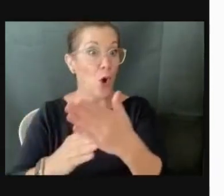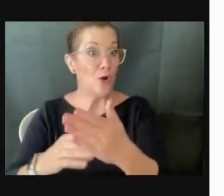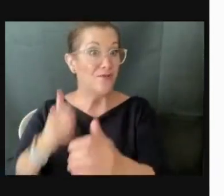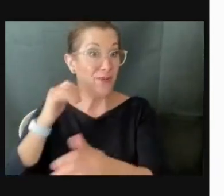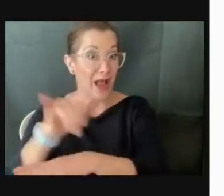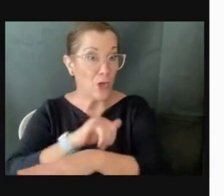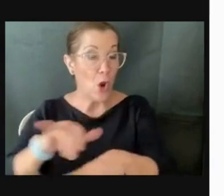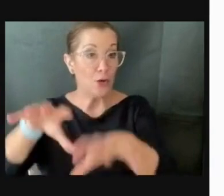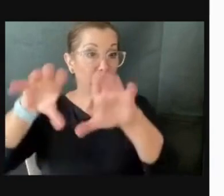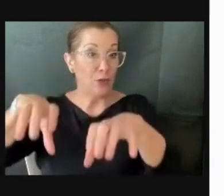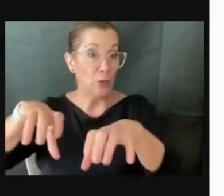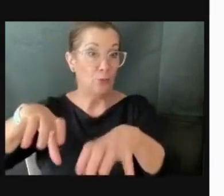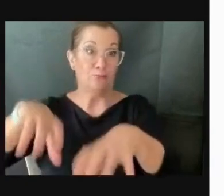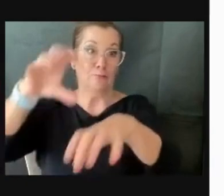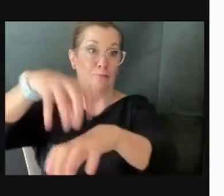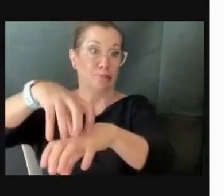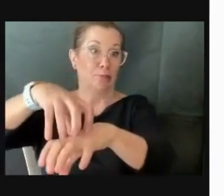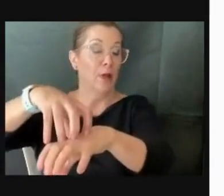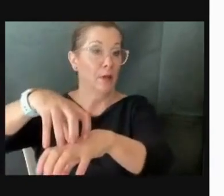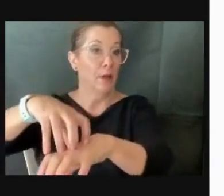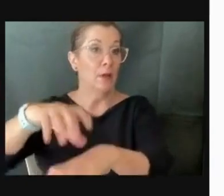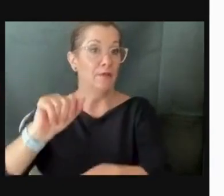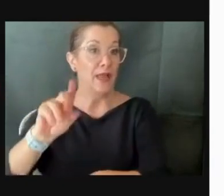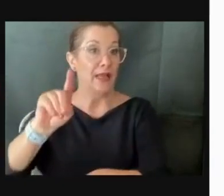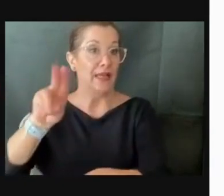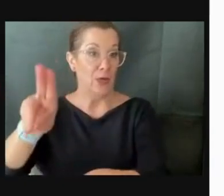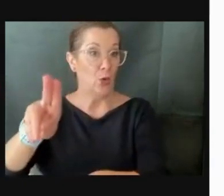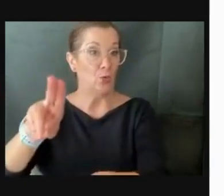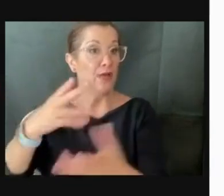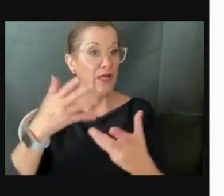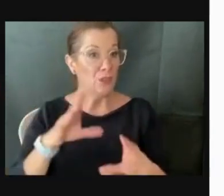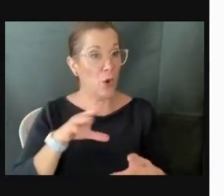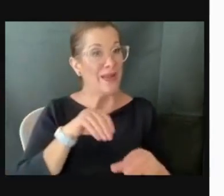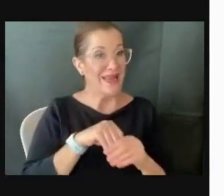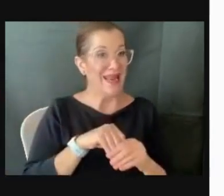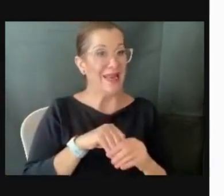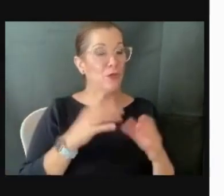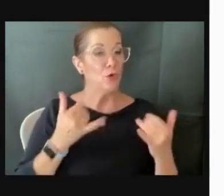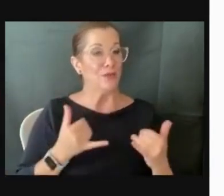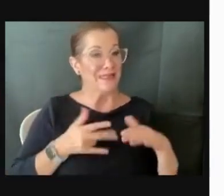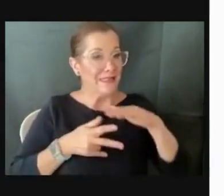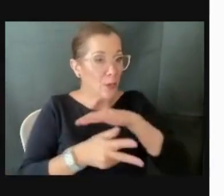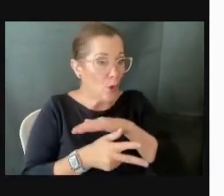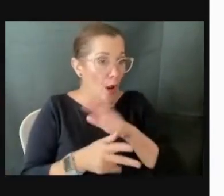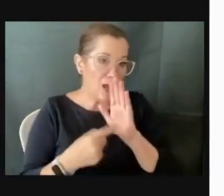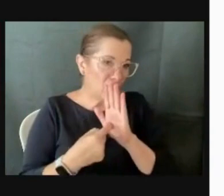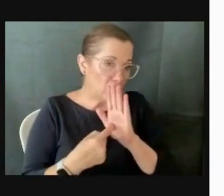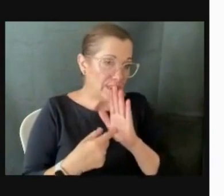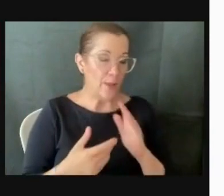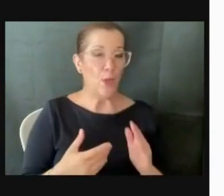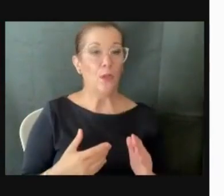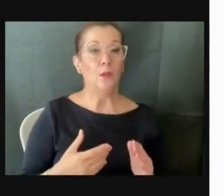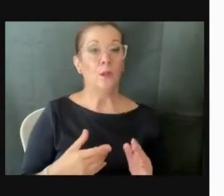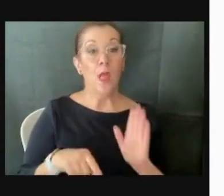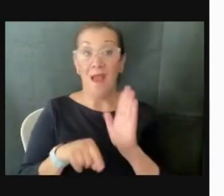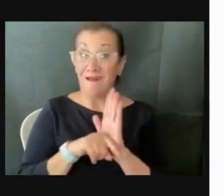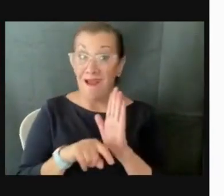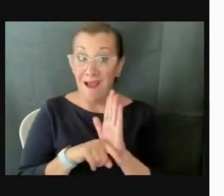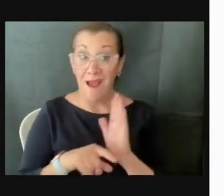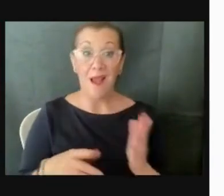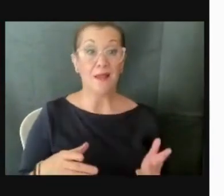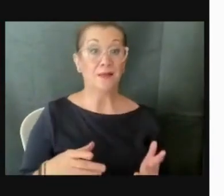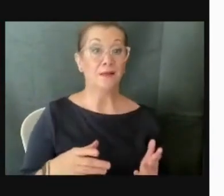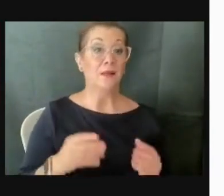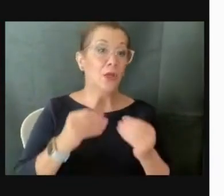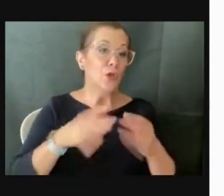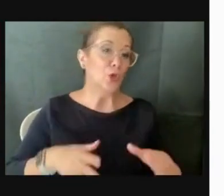to build this ADU because it would be within the footprint of, for example, your existing garage. So a con is then, you lose